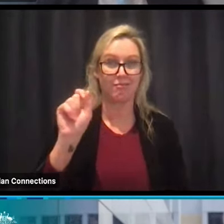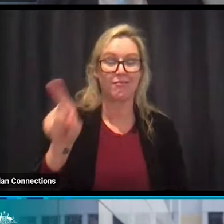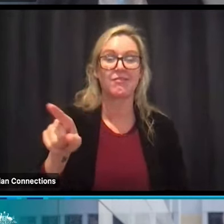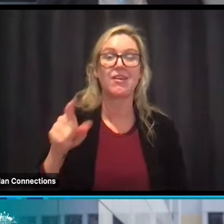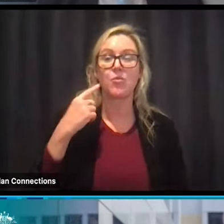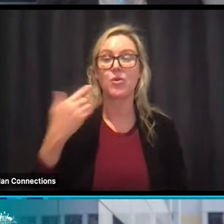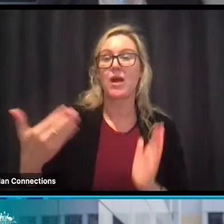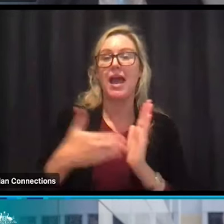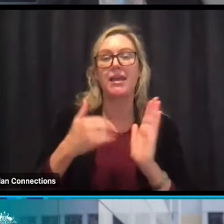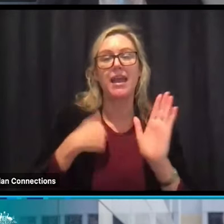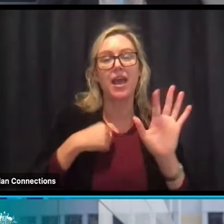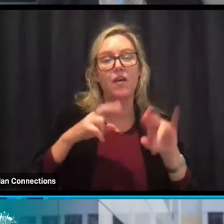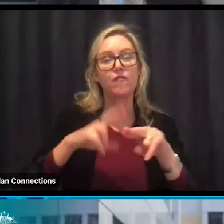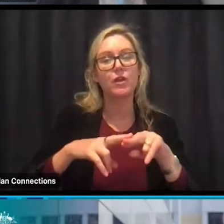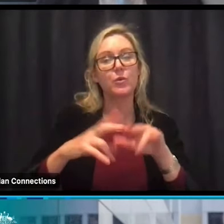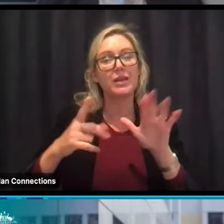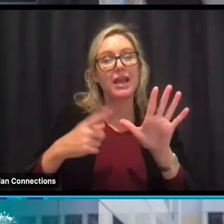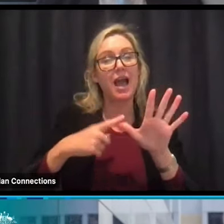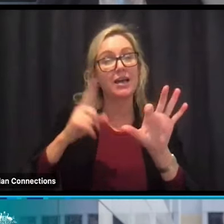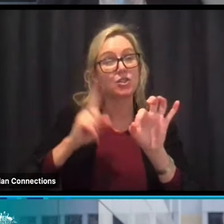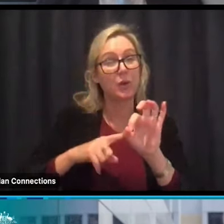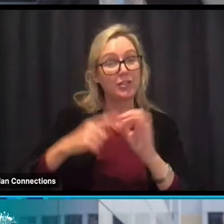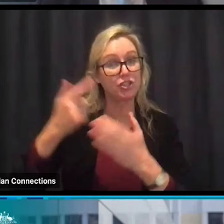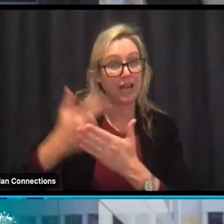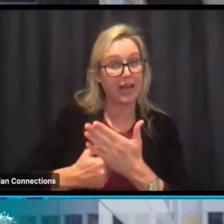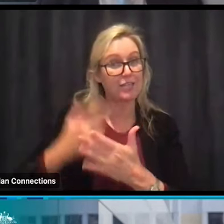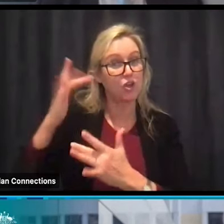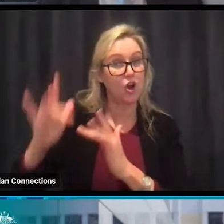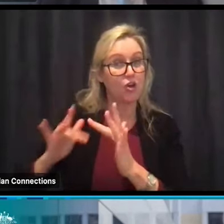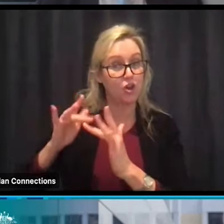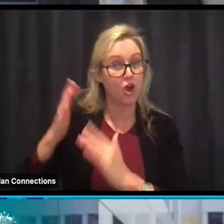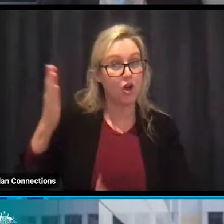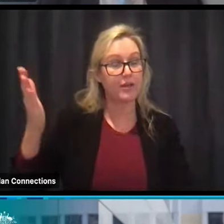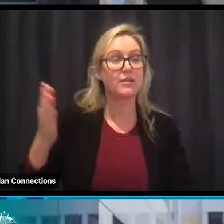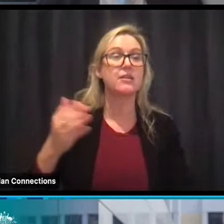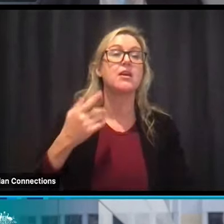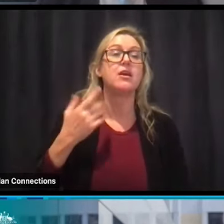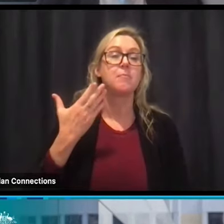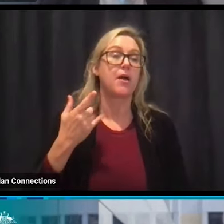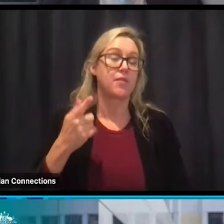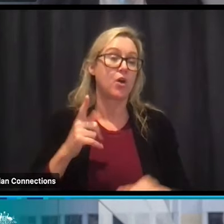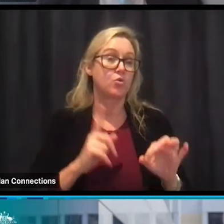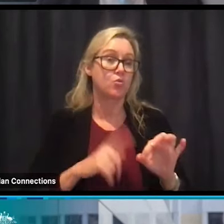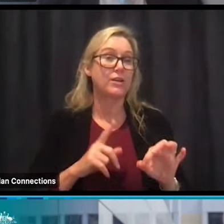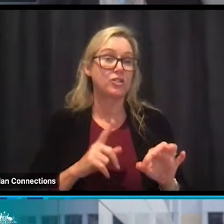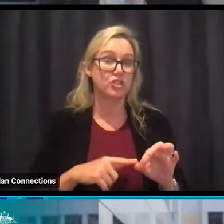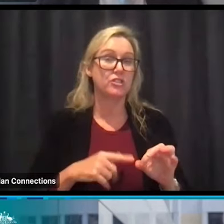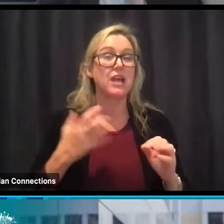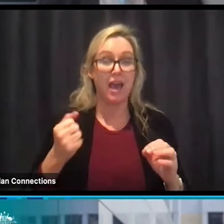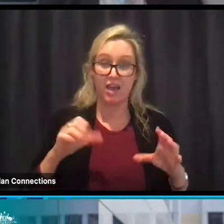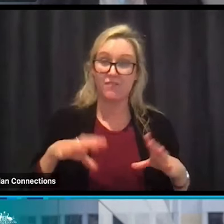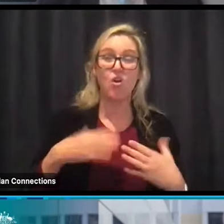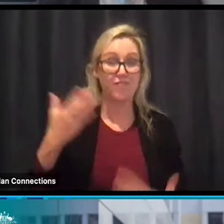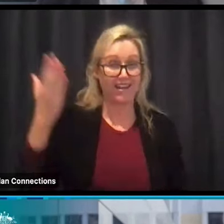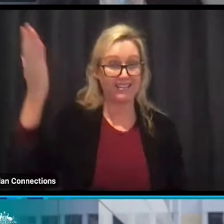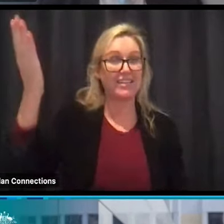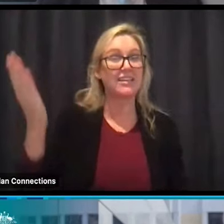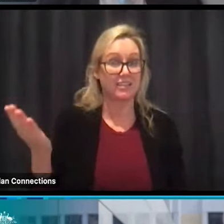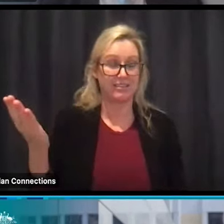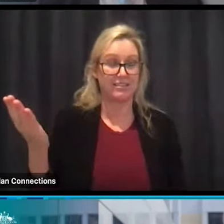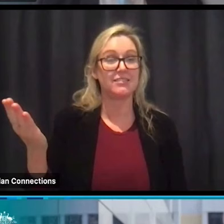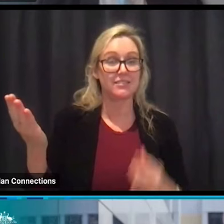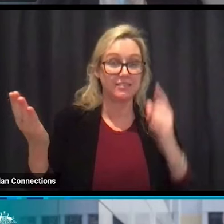our frequently asked questions. As I said, a lot of these questions are already available